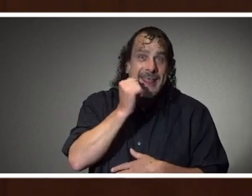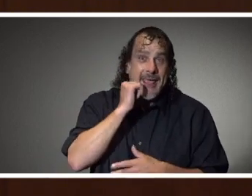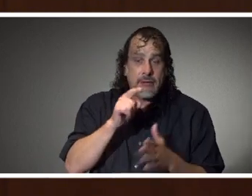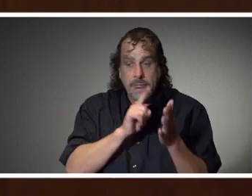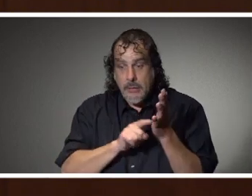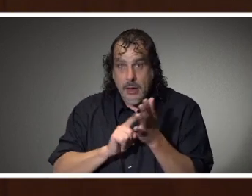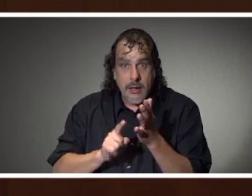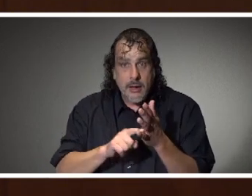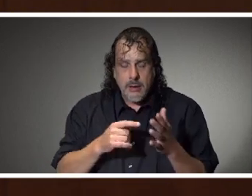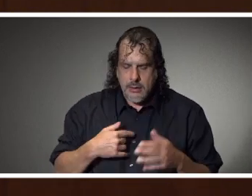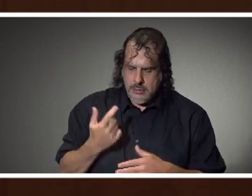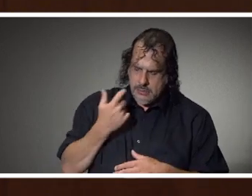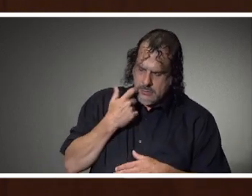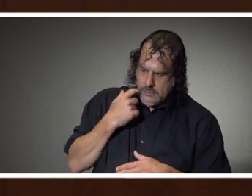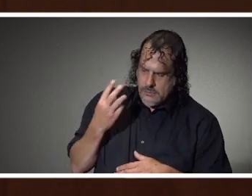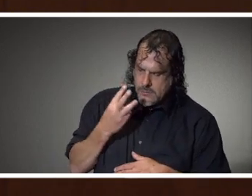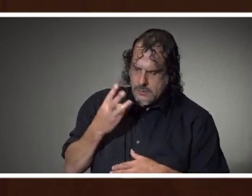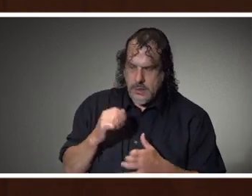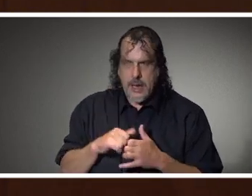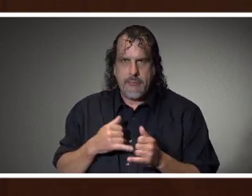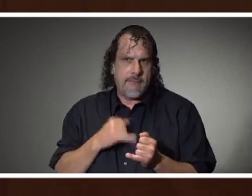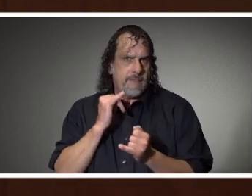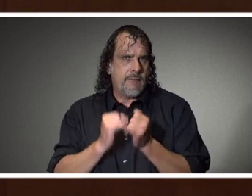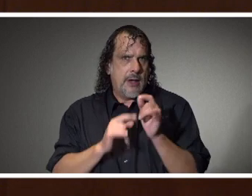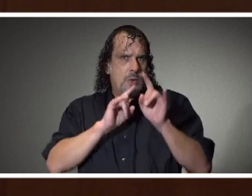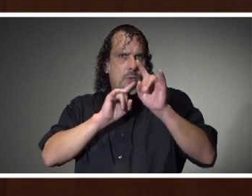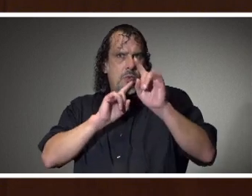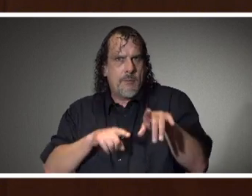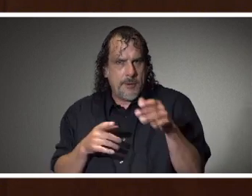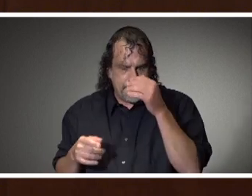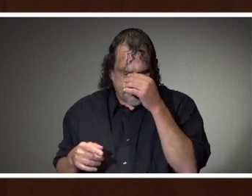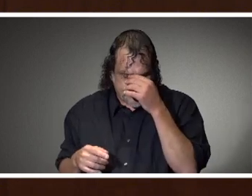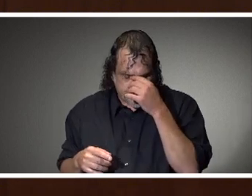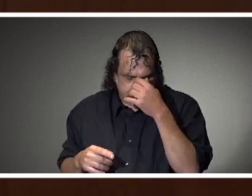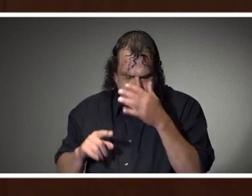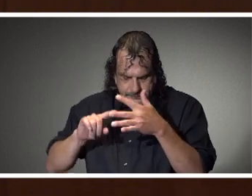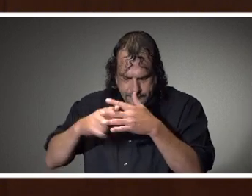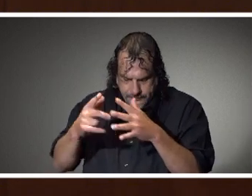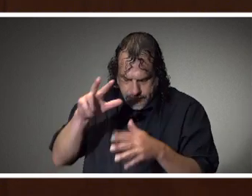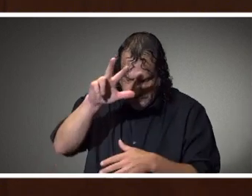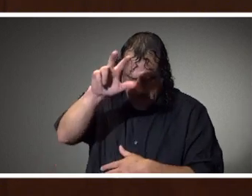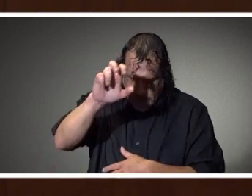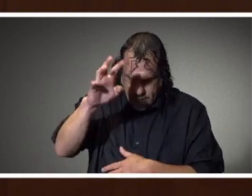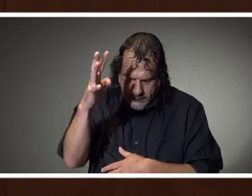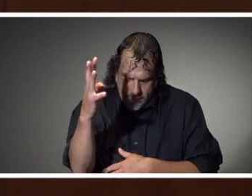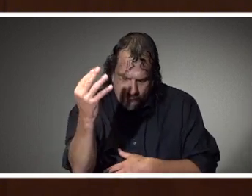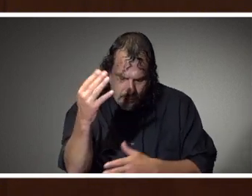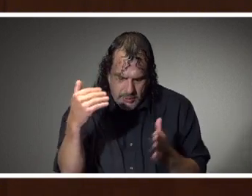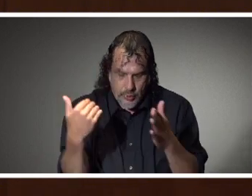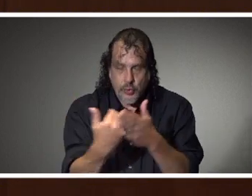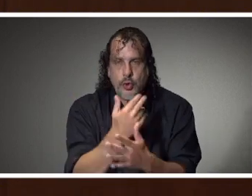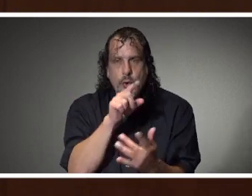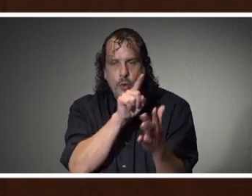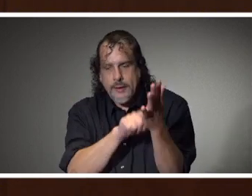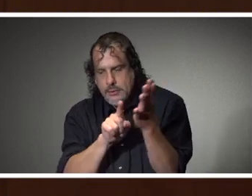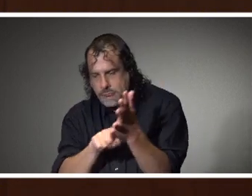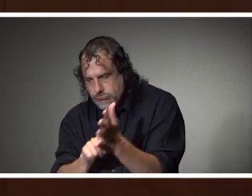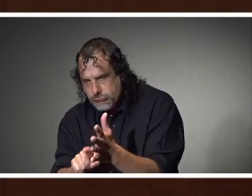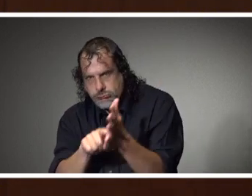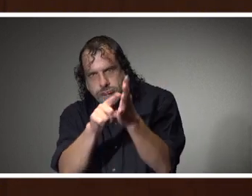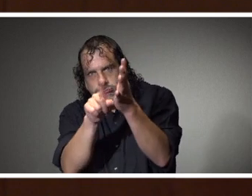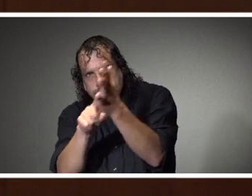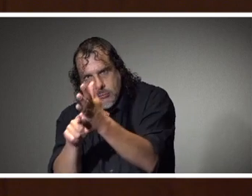I have a final report that we started 314 new case investigations